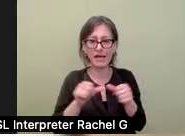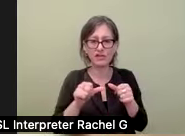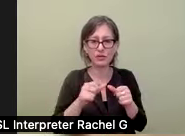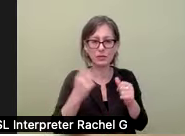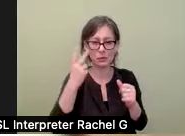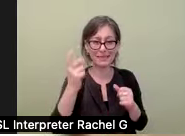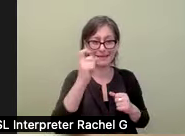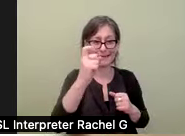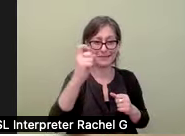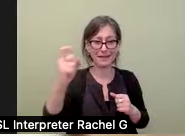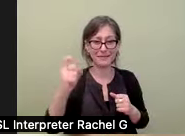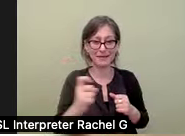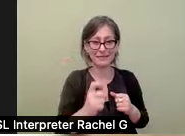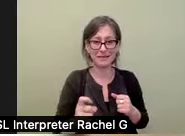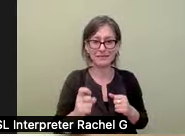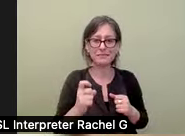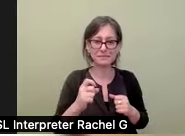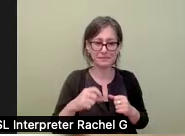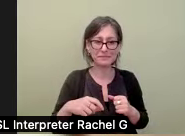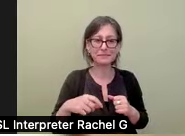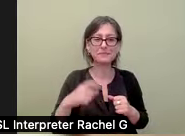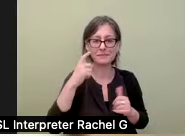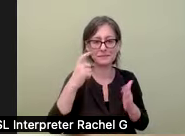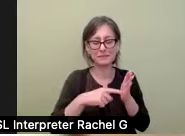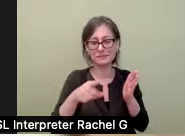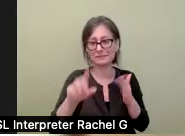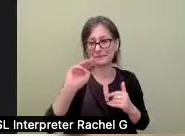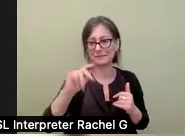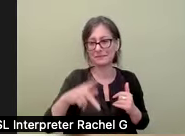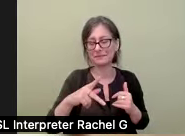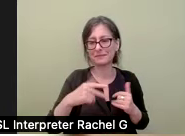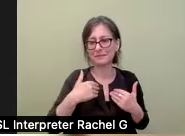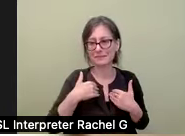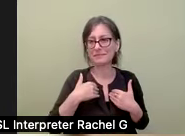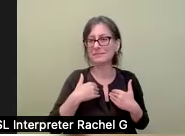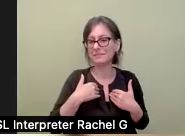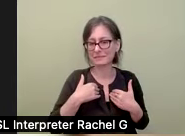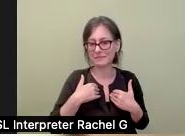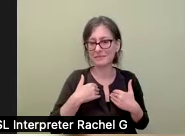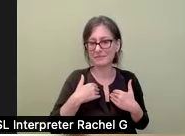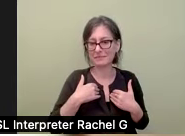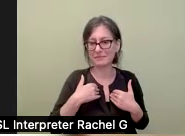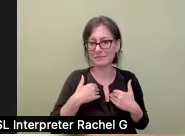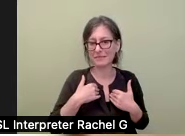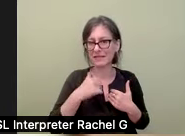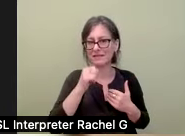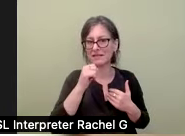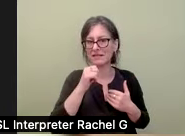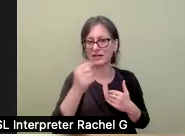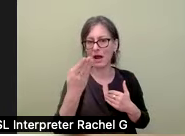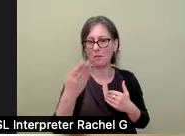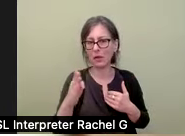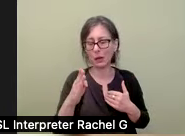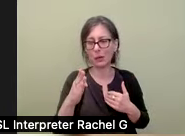X's. You'll notice that this mapping has the markings are other than blue because, you know,